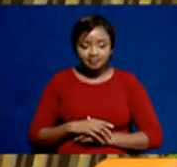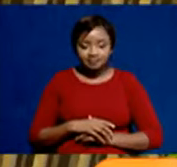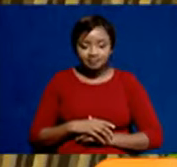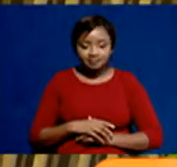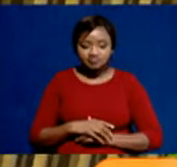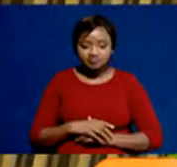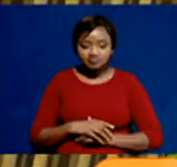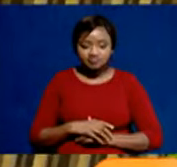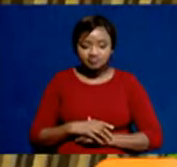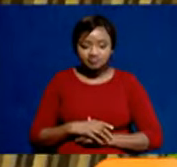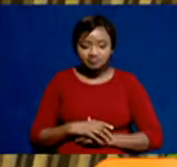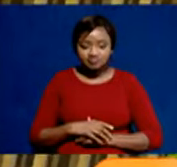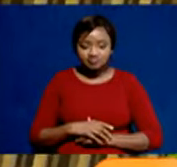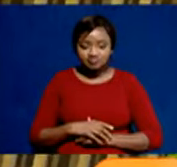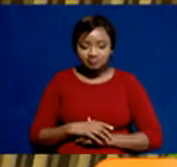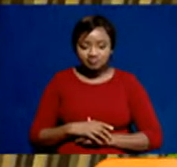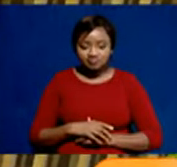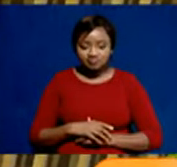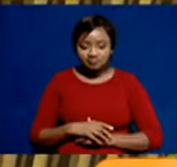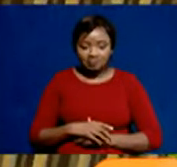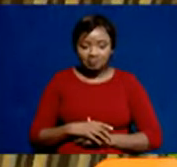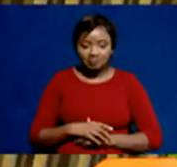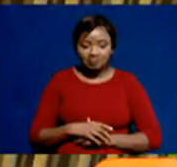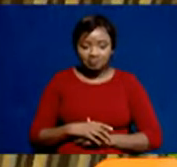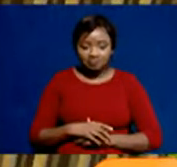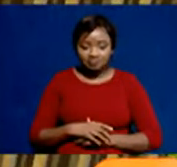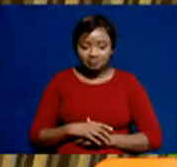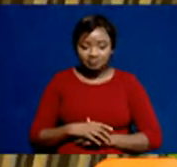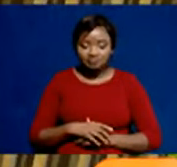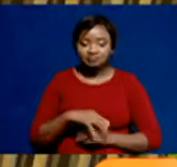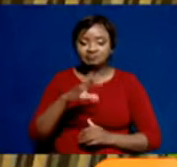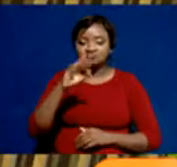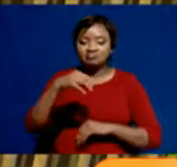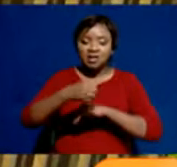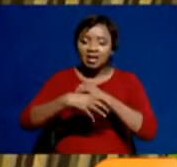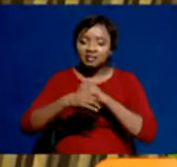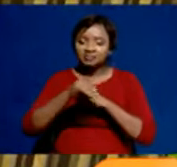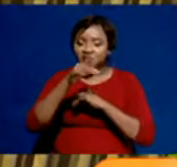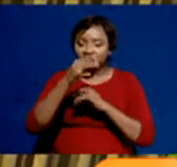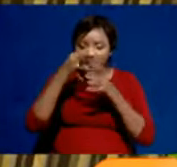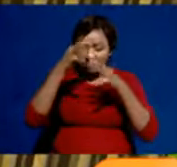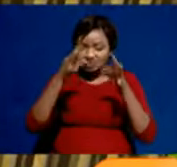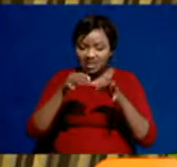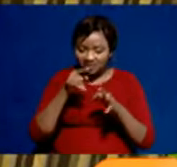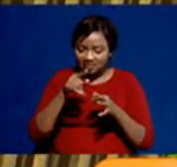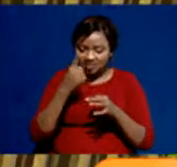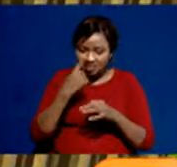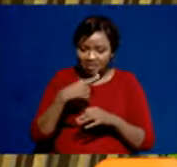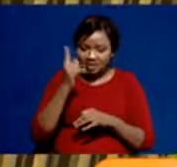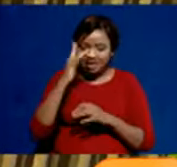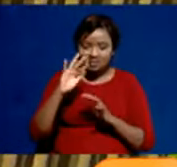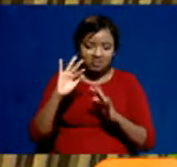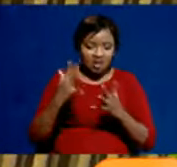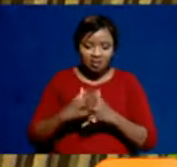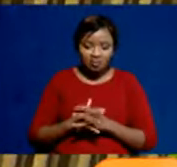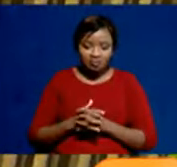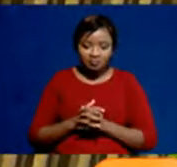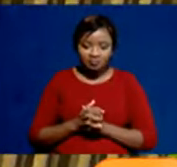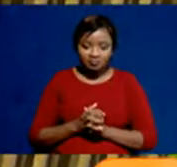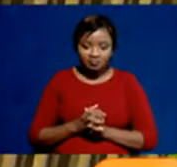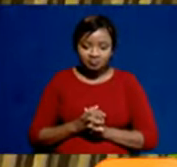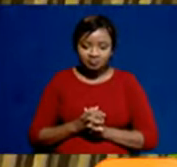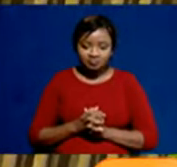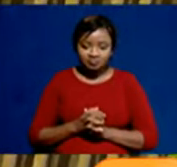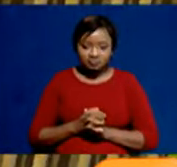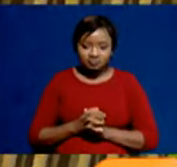take me through even how you arrived at the decision that this was the right course of action, especially for the politics